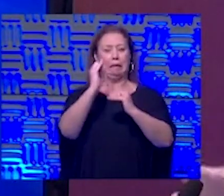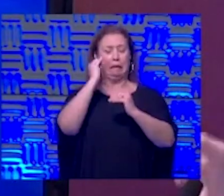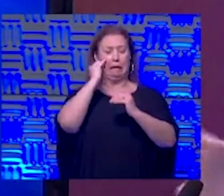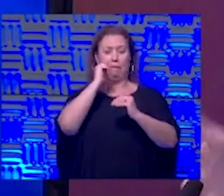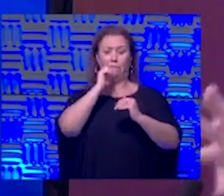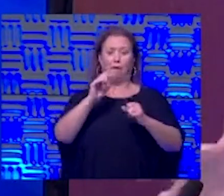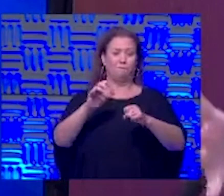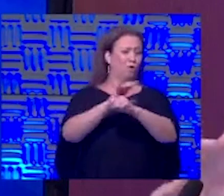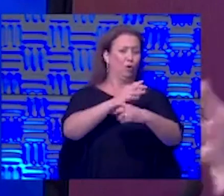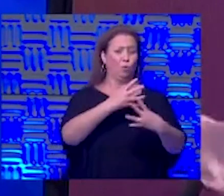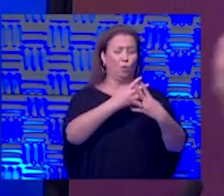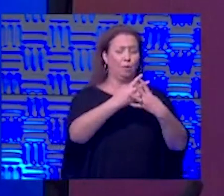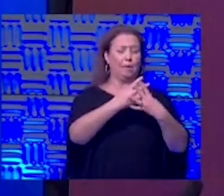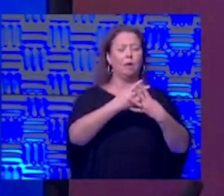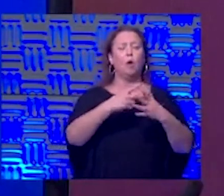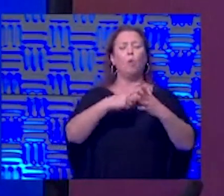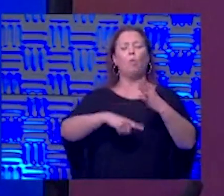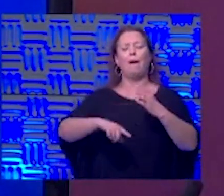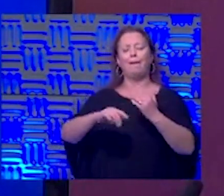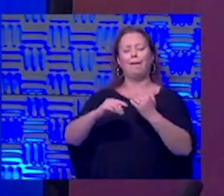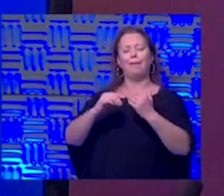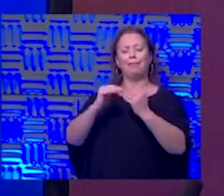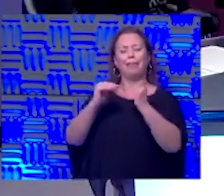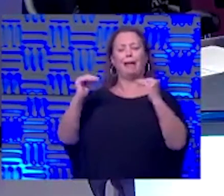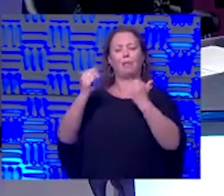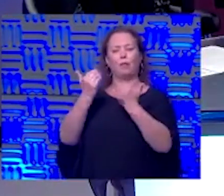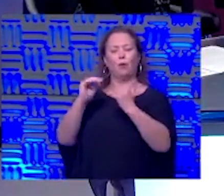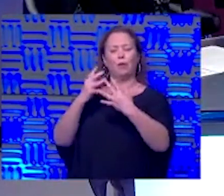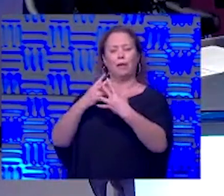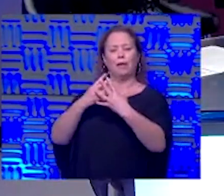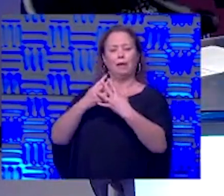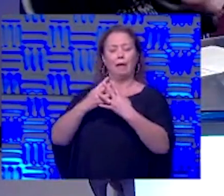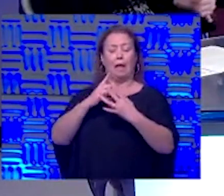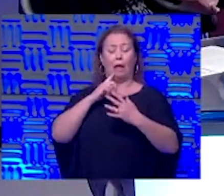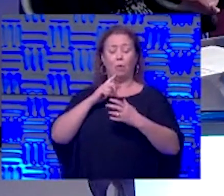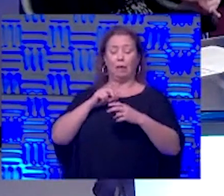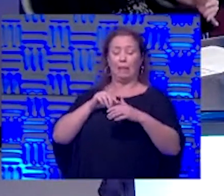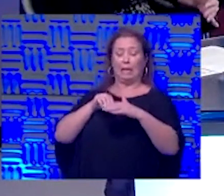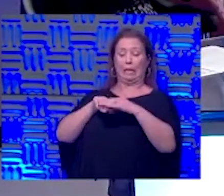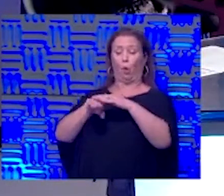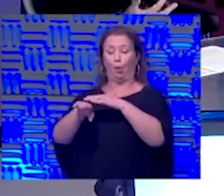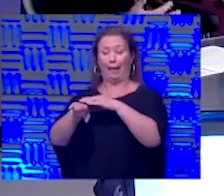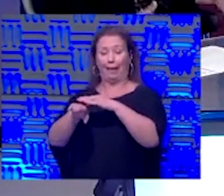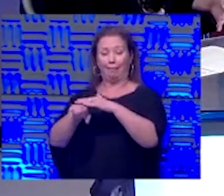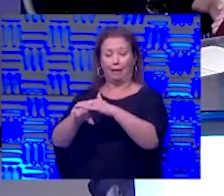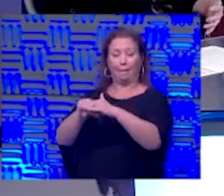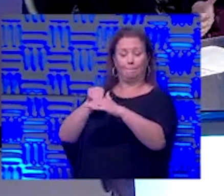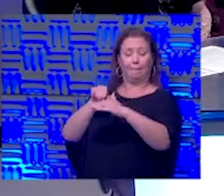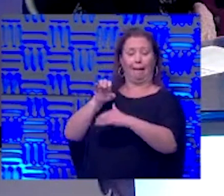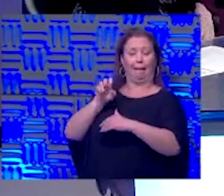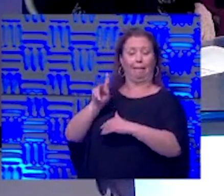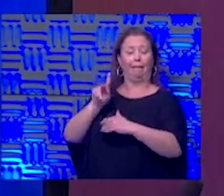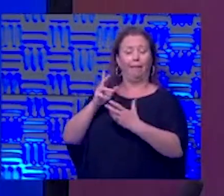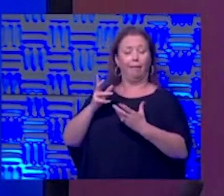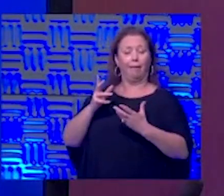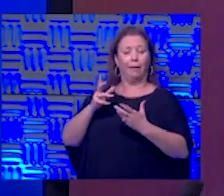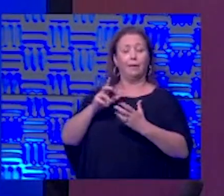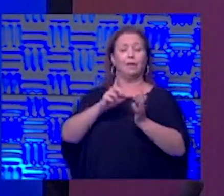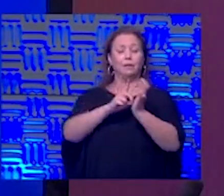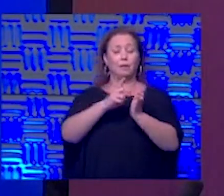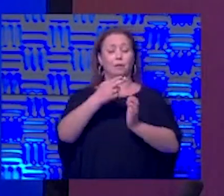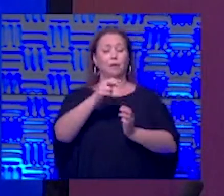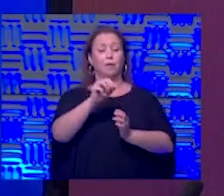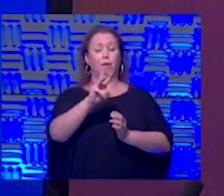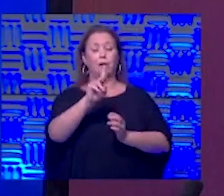full quarantine, what's our level of self-regulation? It's like dabbling in it, and then we kind of pull ourselves back a little bit. And we'll see, as Dr.